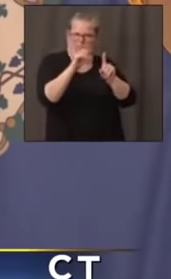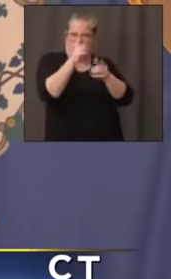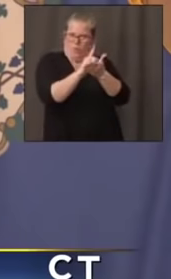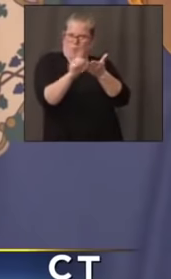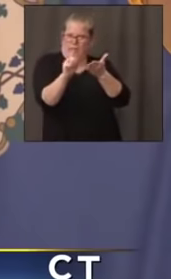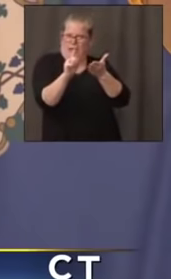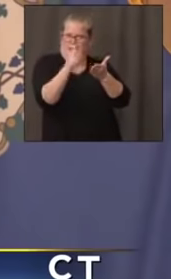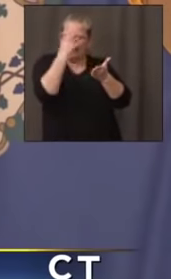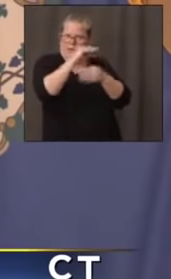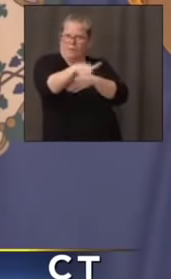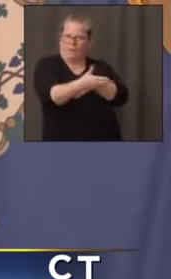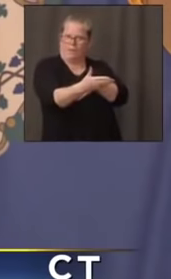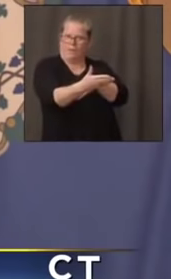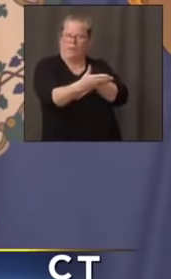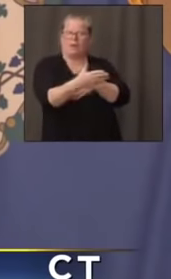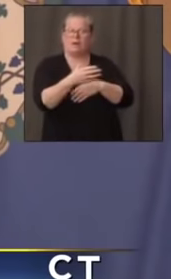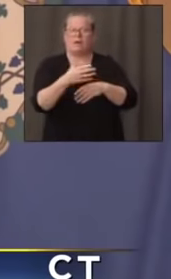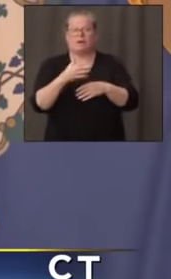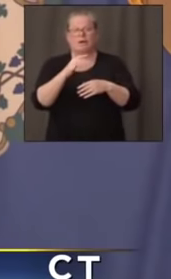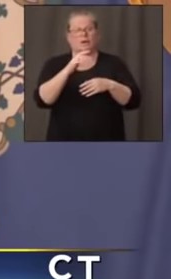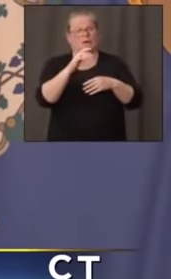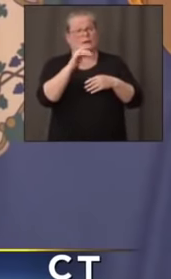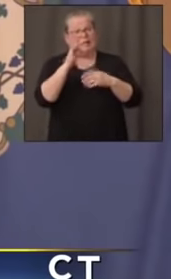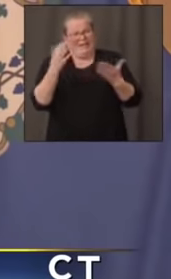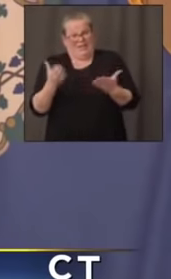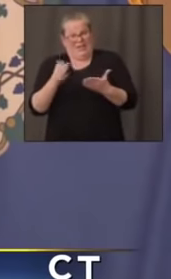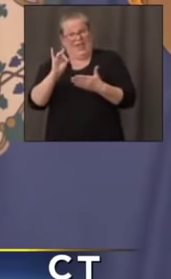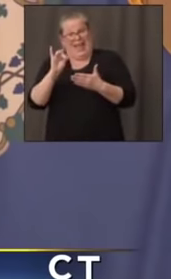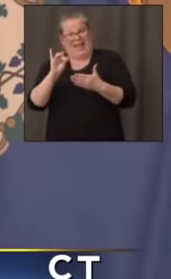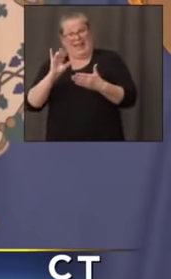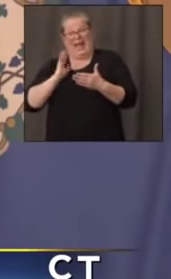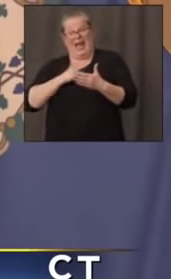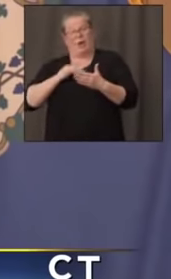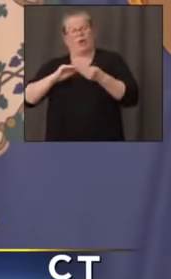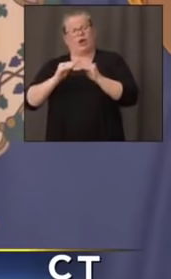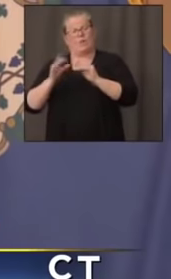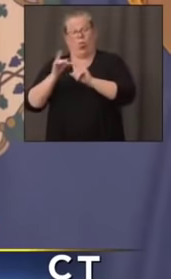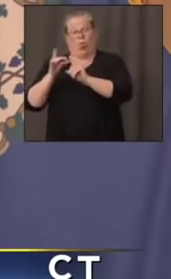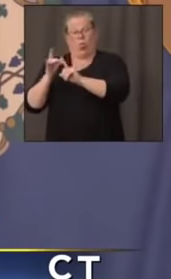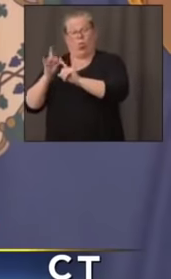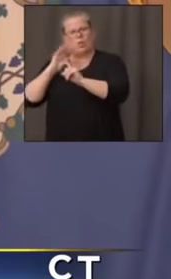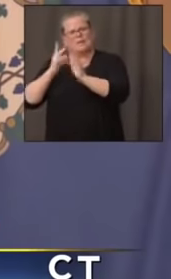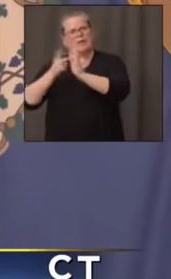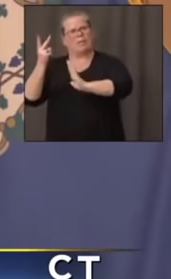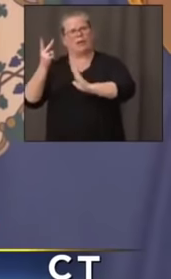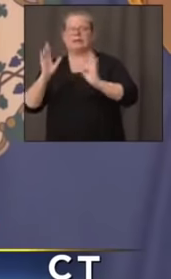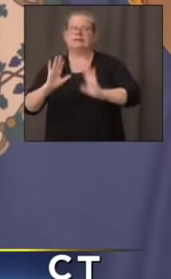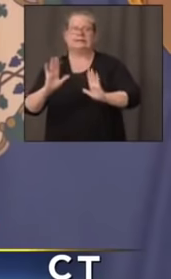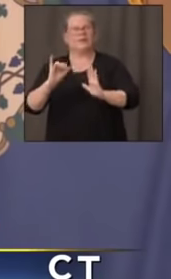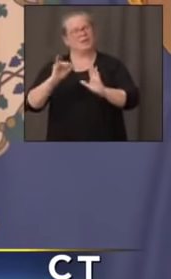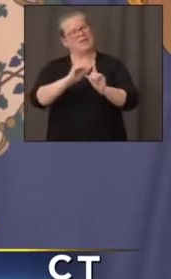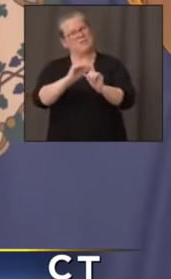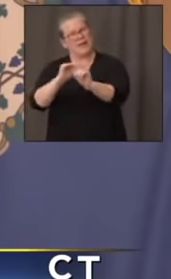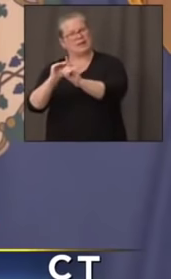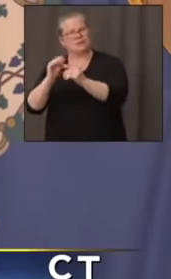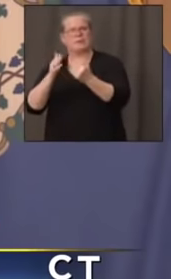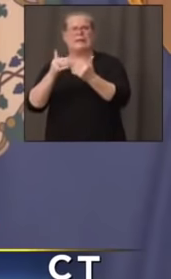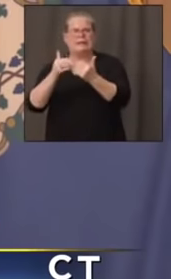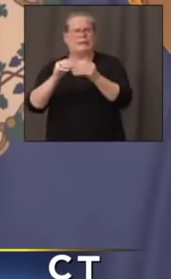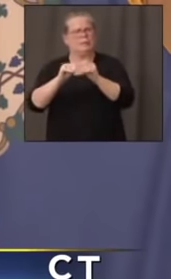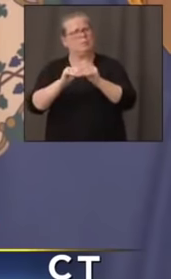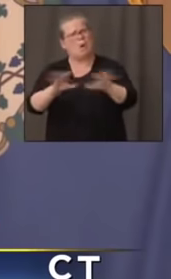thin margin for error we do have. I'll tell you something else. I heard Ken ask the question, you know, are